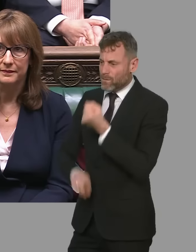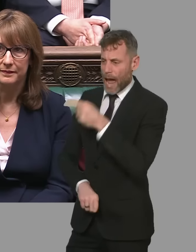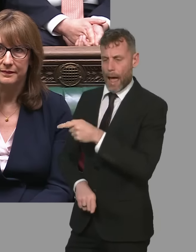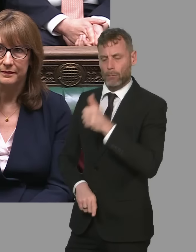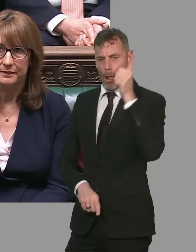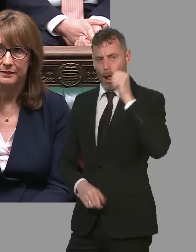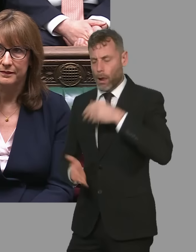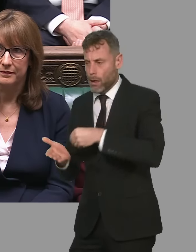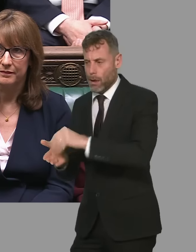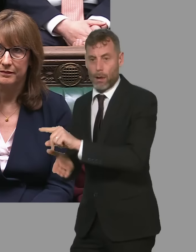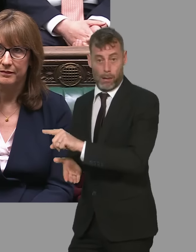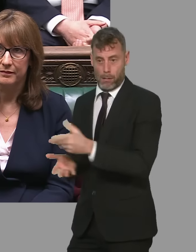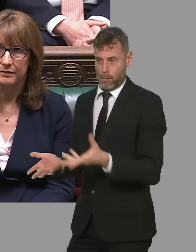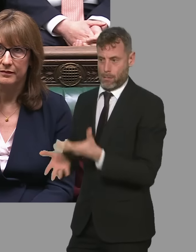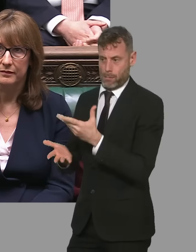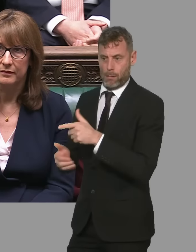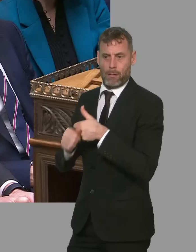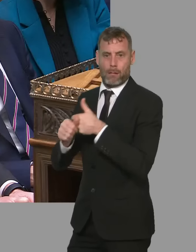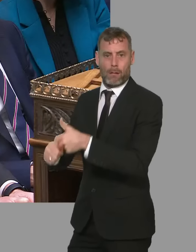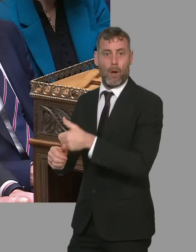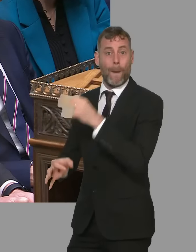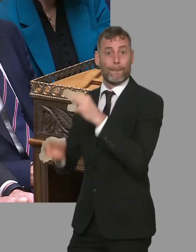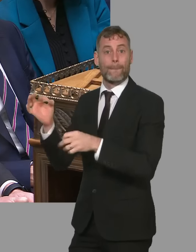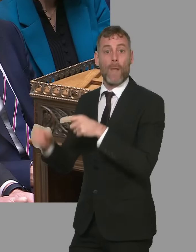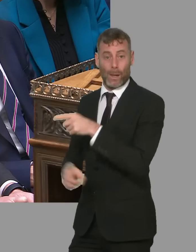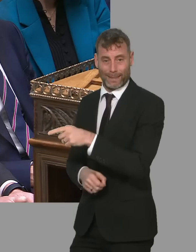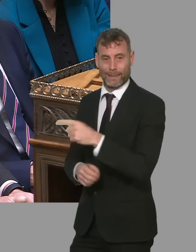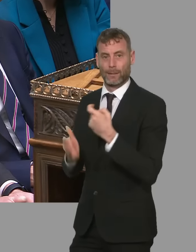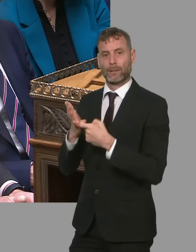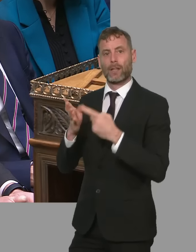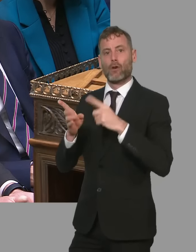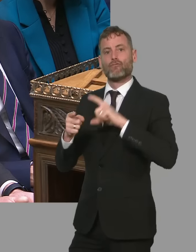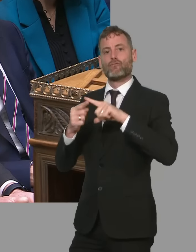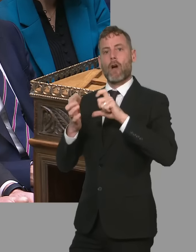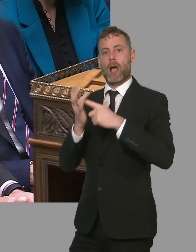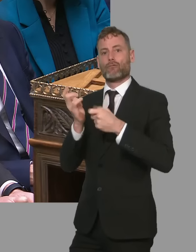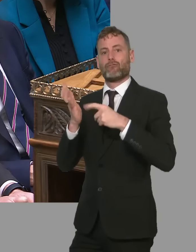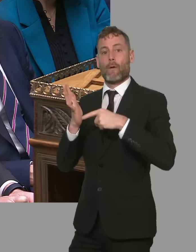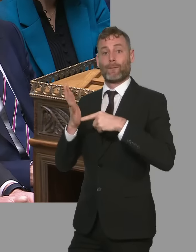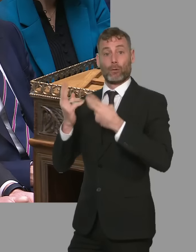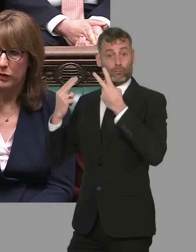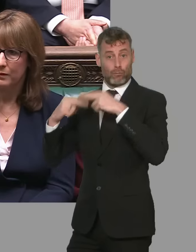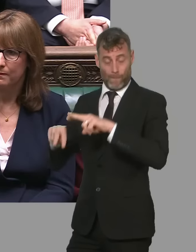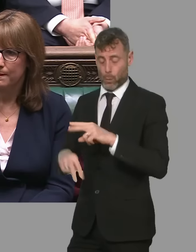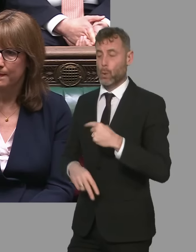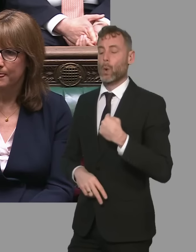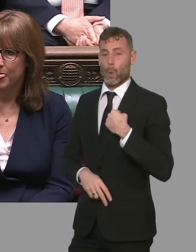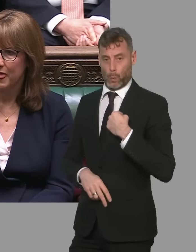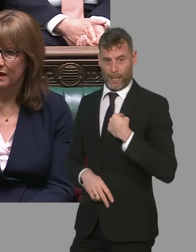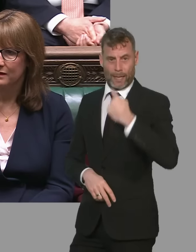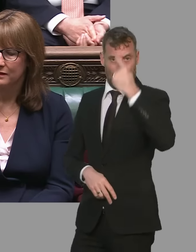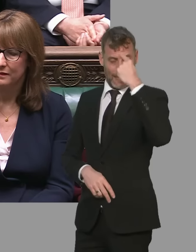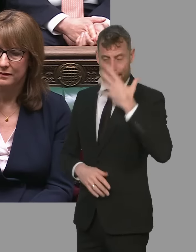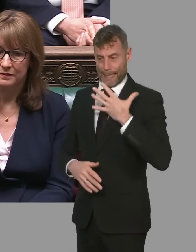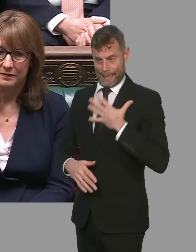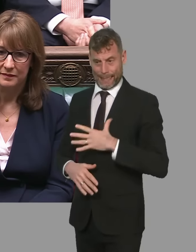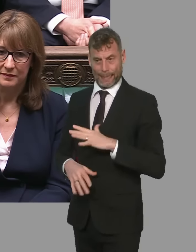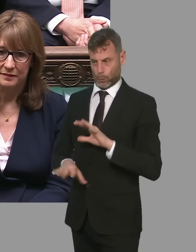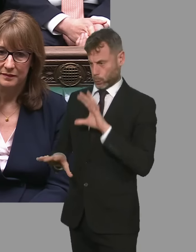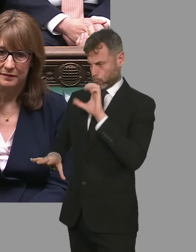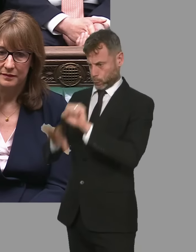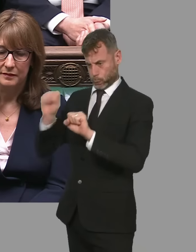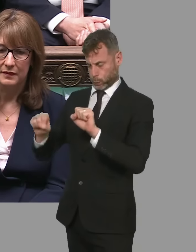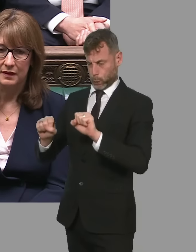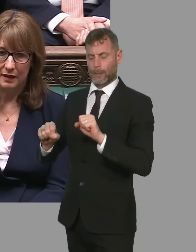we will act decisively to protect our democracy. That will include a moratorium on all political donations made